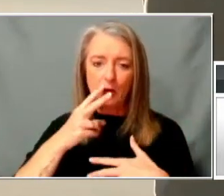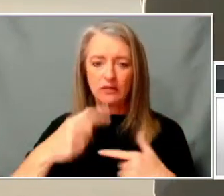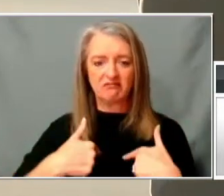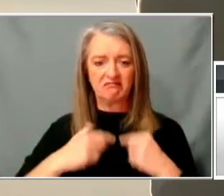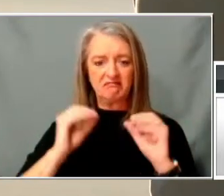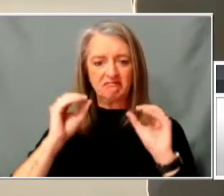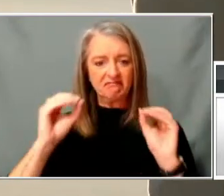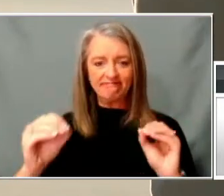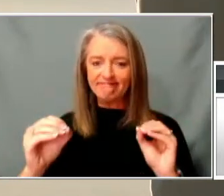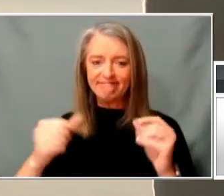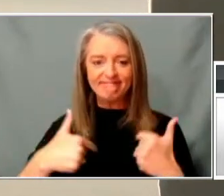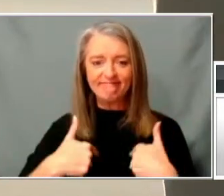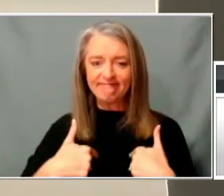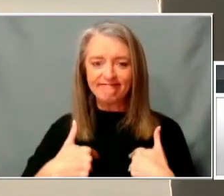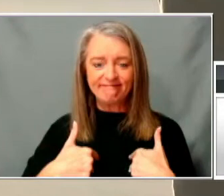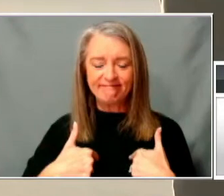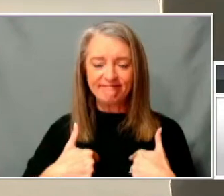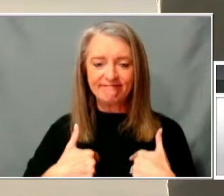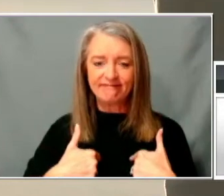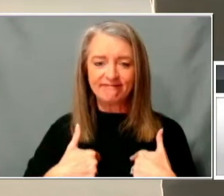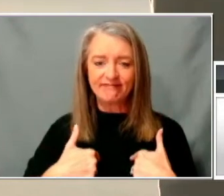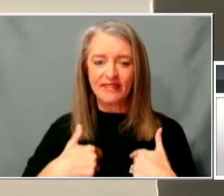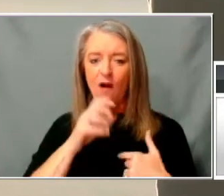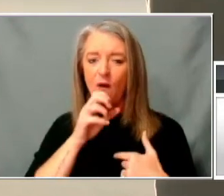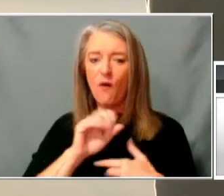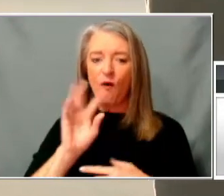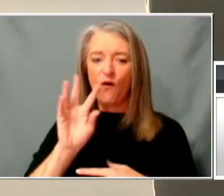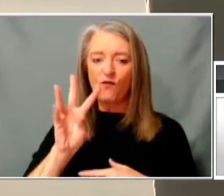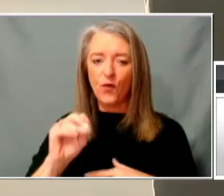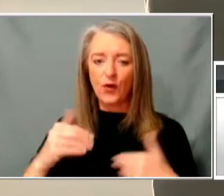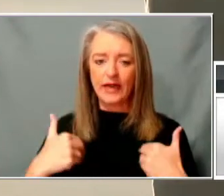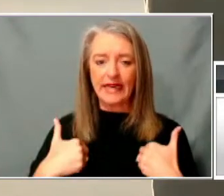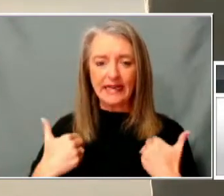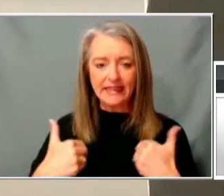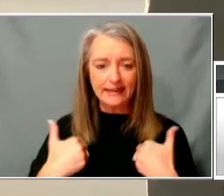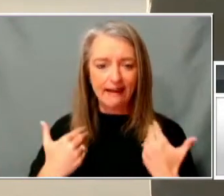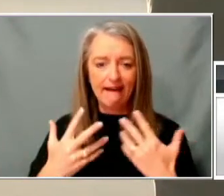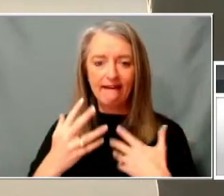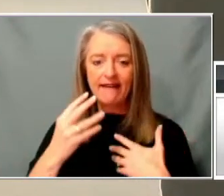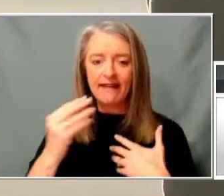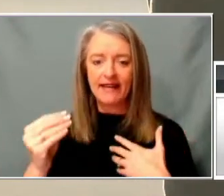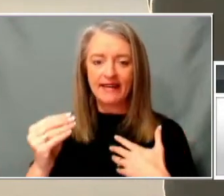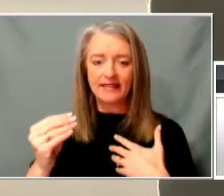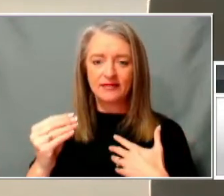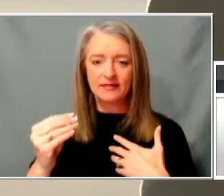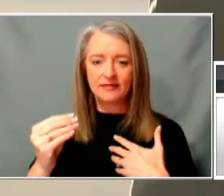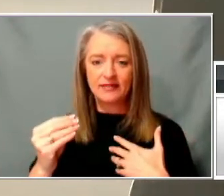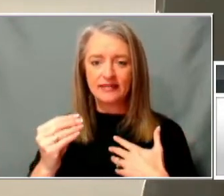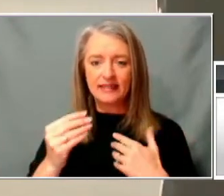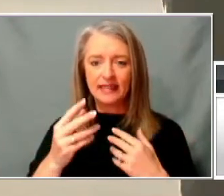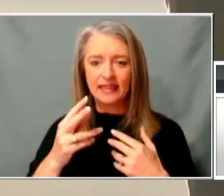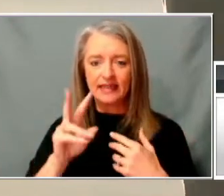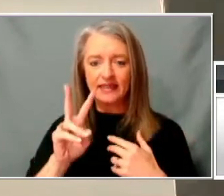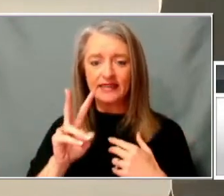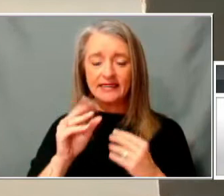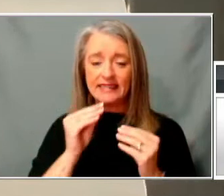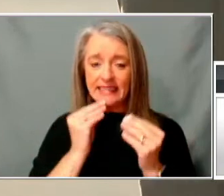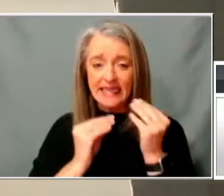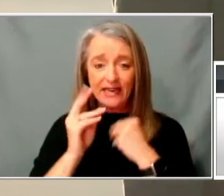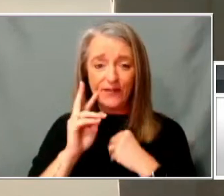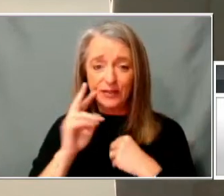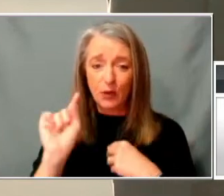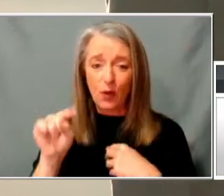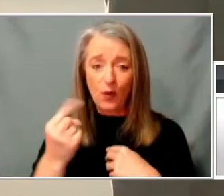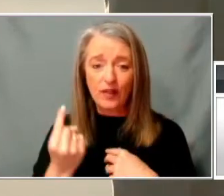things. You were not the picture. No, I was 40 and young and a vegetarian. Didn't have time for colon cancer. No,